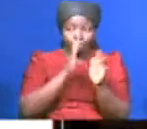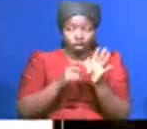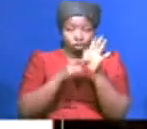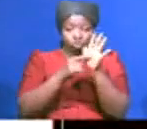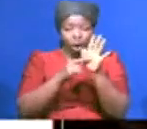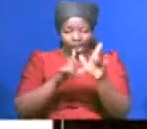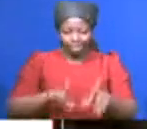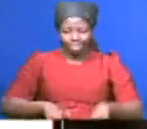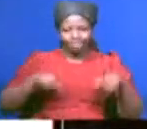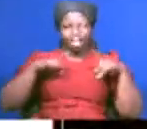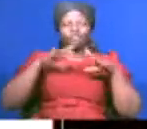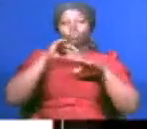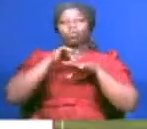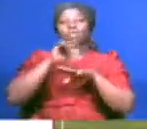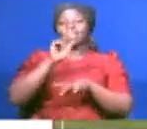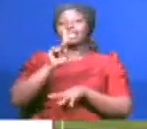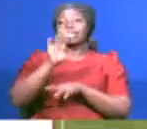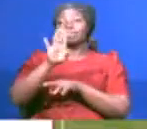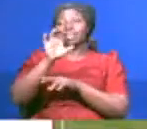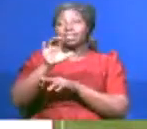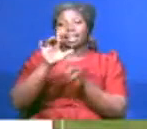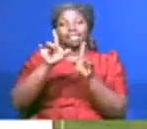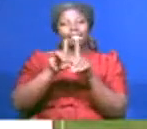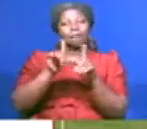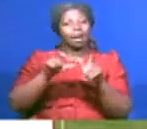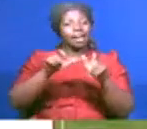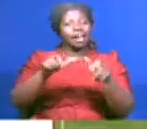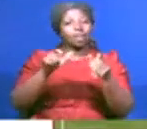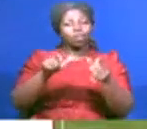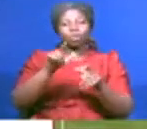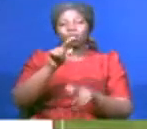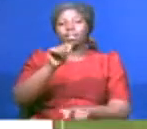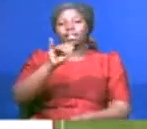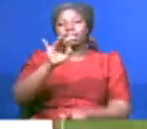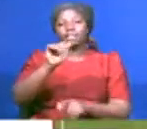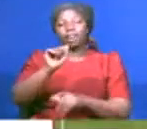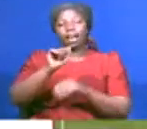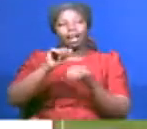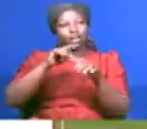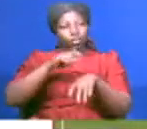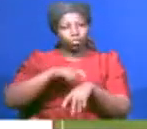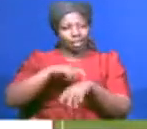KBC, Channel 1 and Radio Taifa in the afternoon.